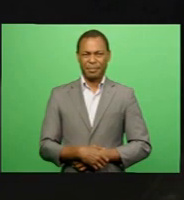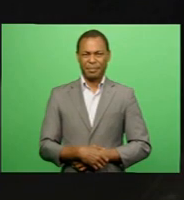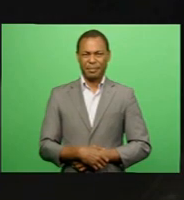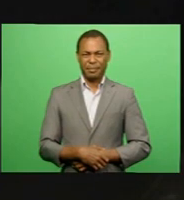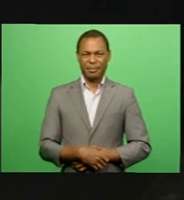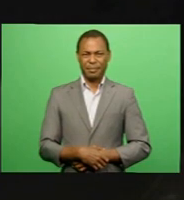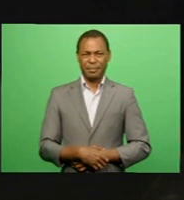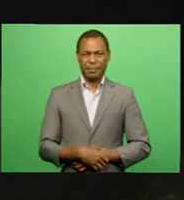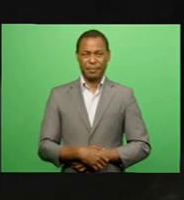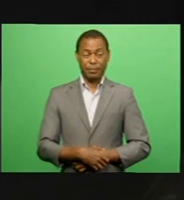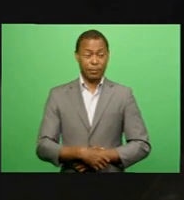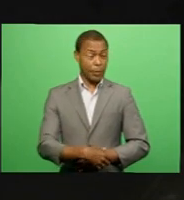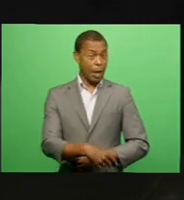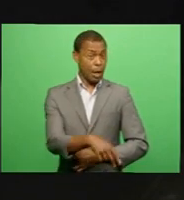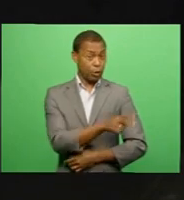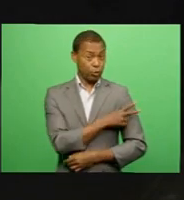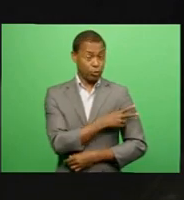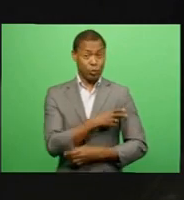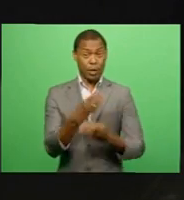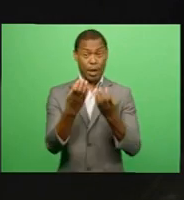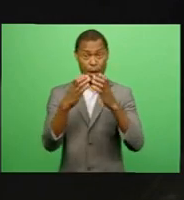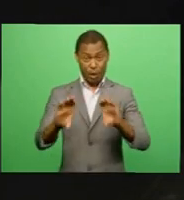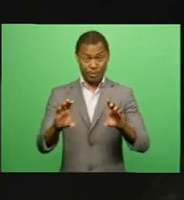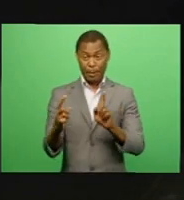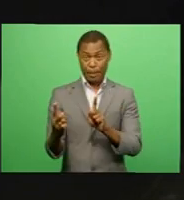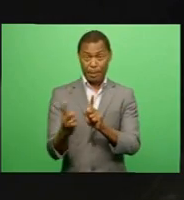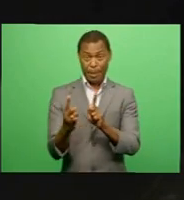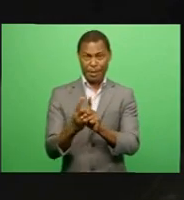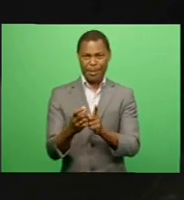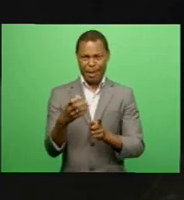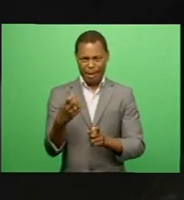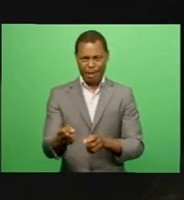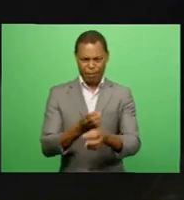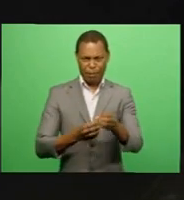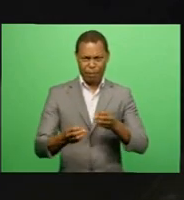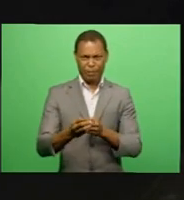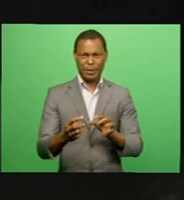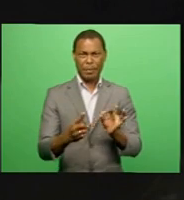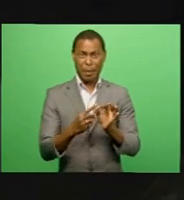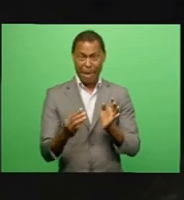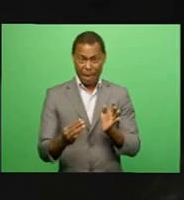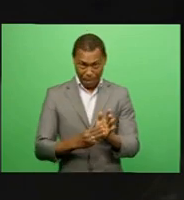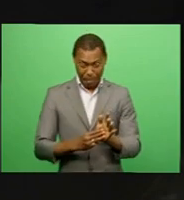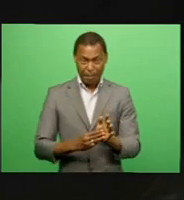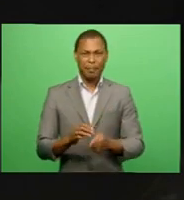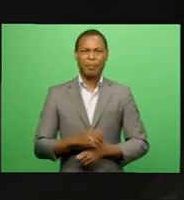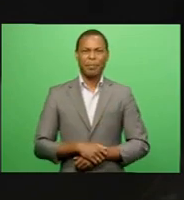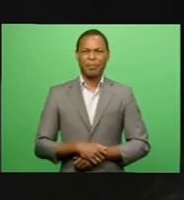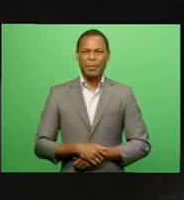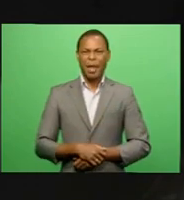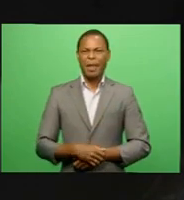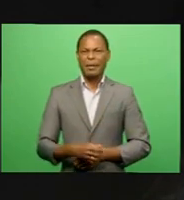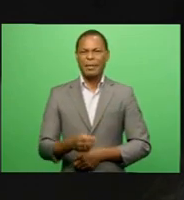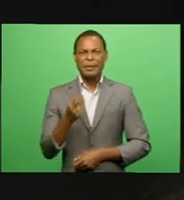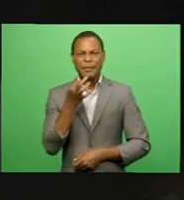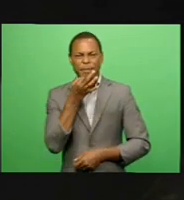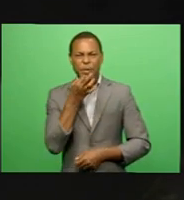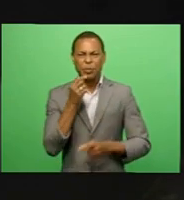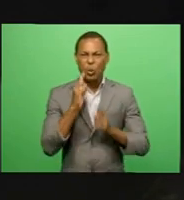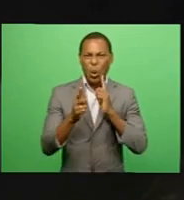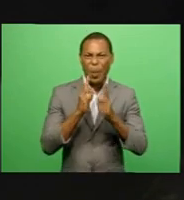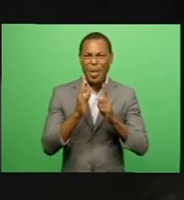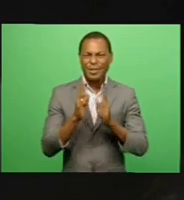A Security Council meeting convened today at the Prime Minister's office, and we managed to get a few comments from the